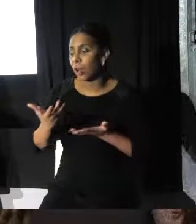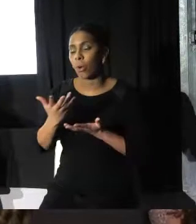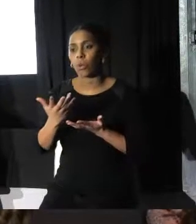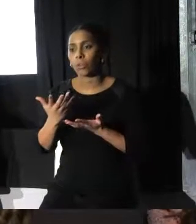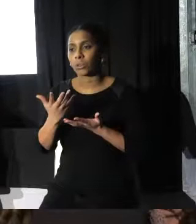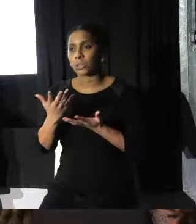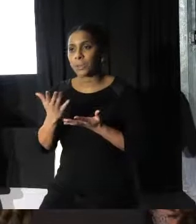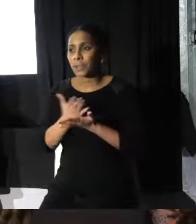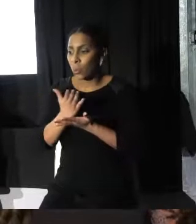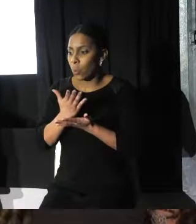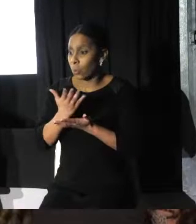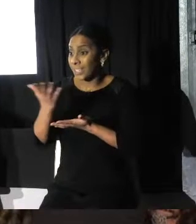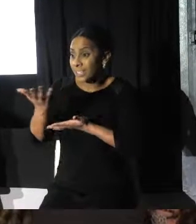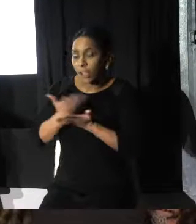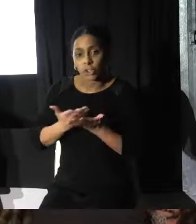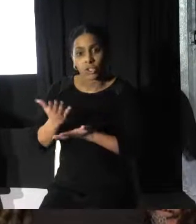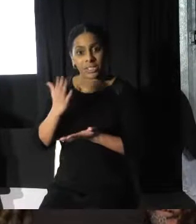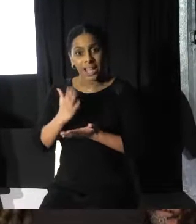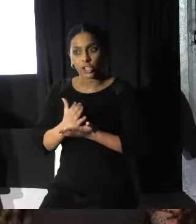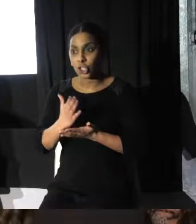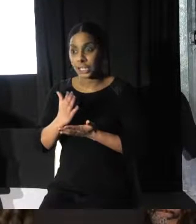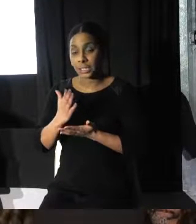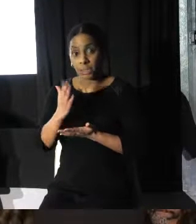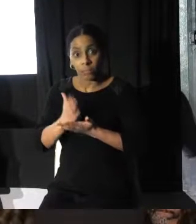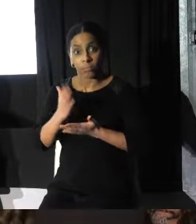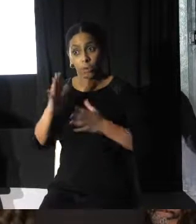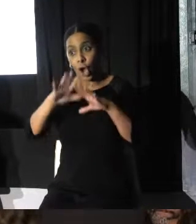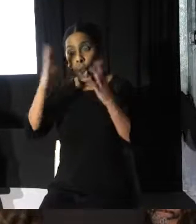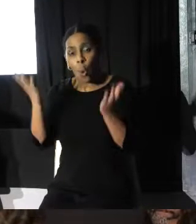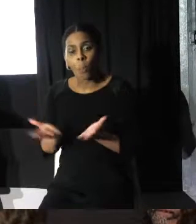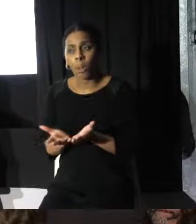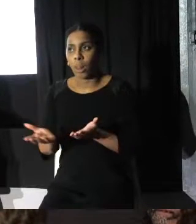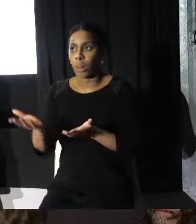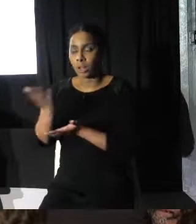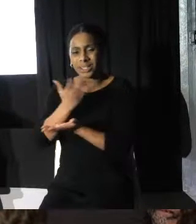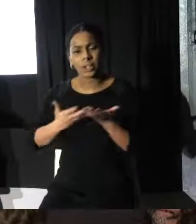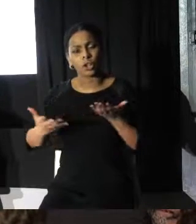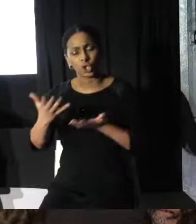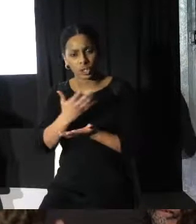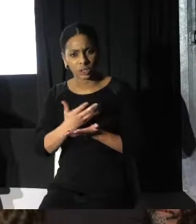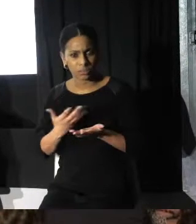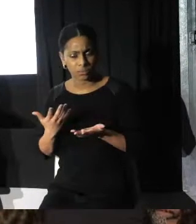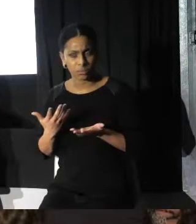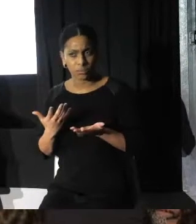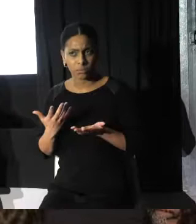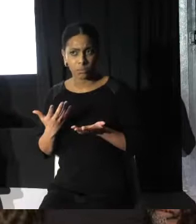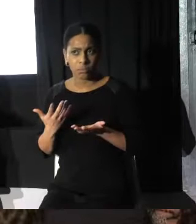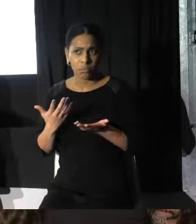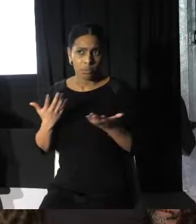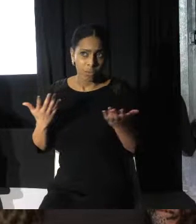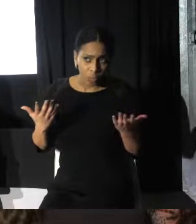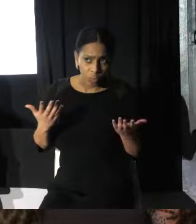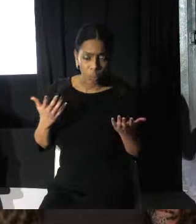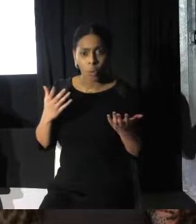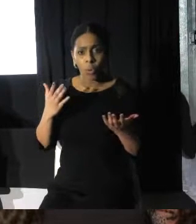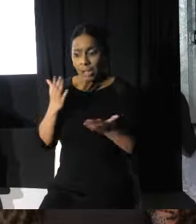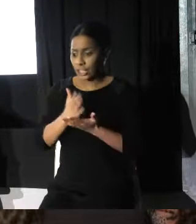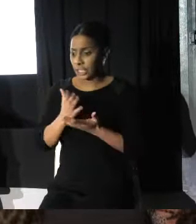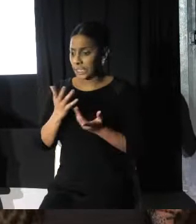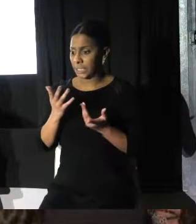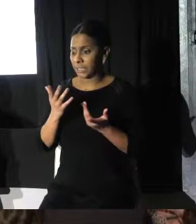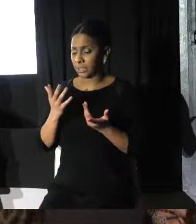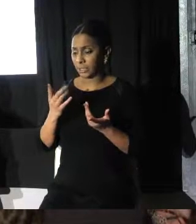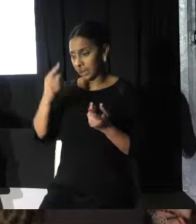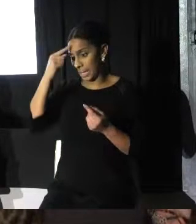more actively global, if you like, or certainly dealing with, you know, sort of the objects of the